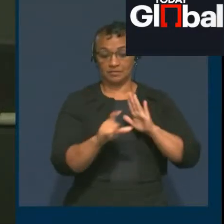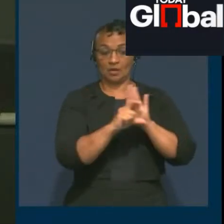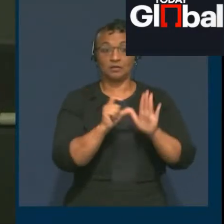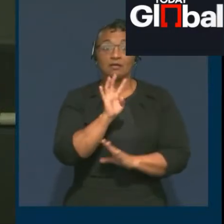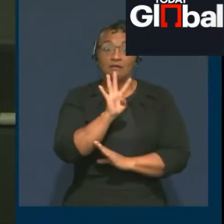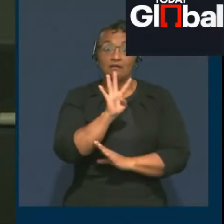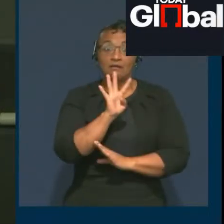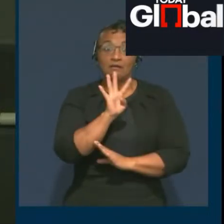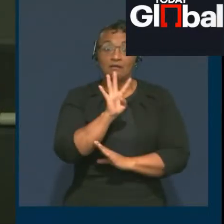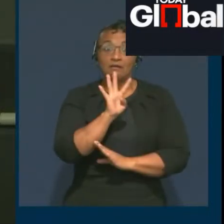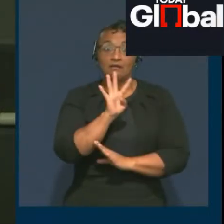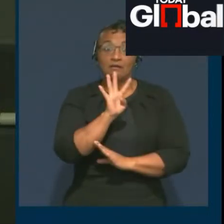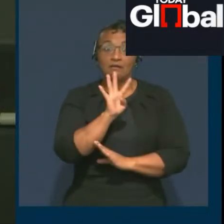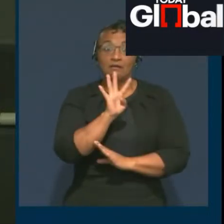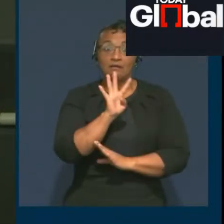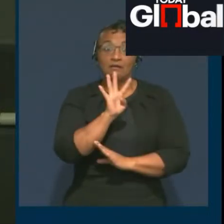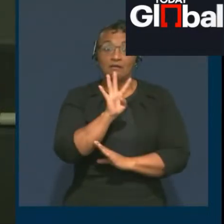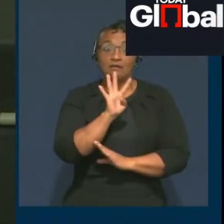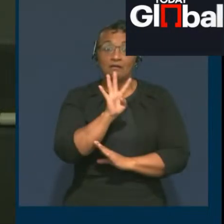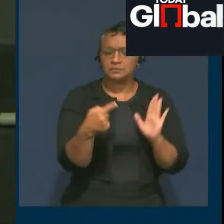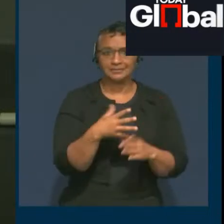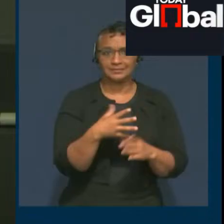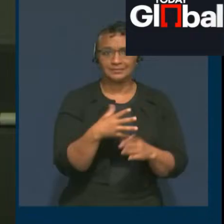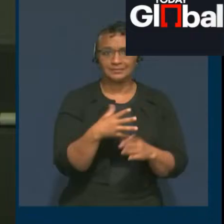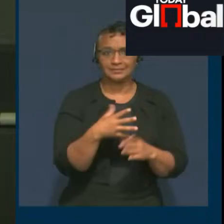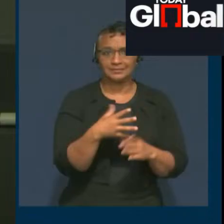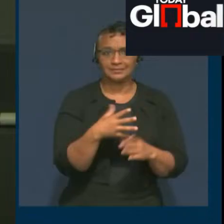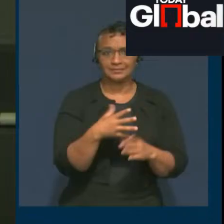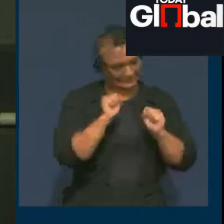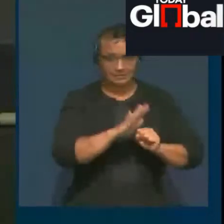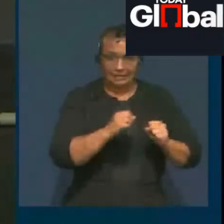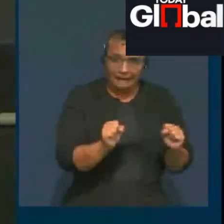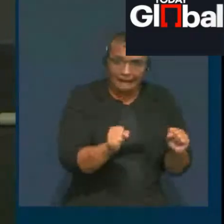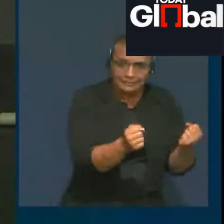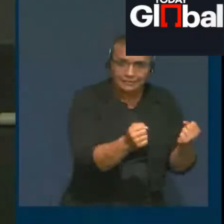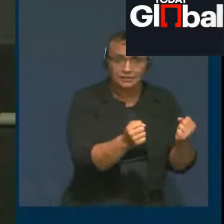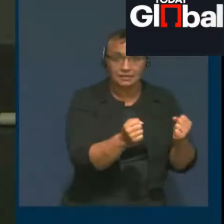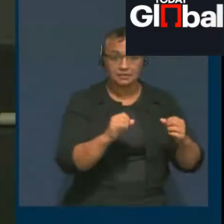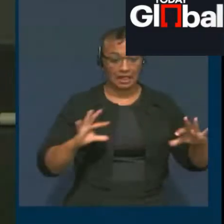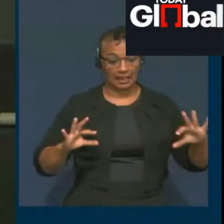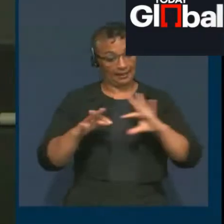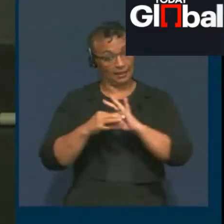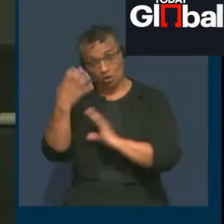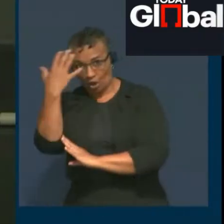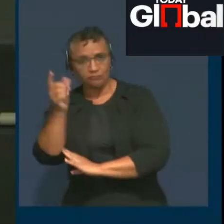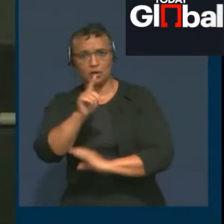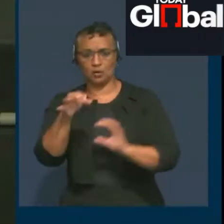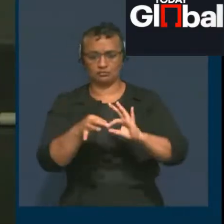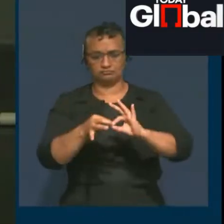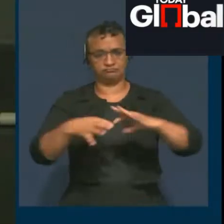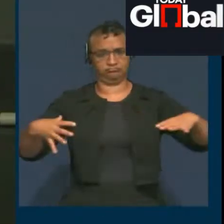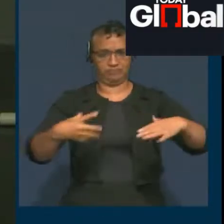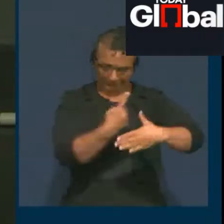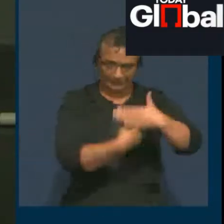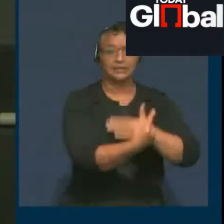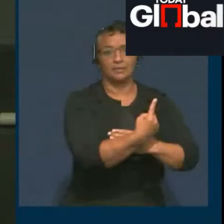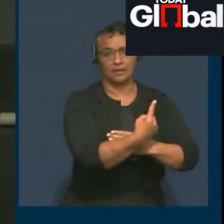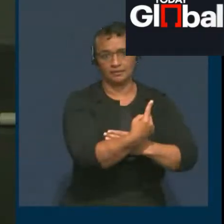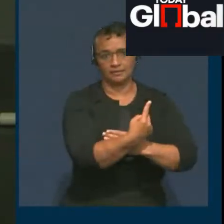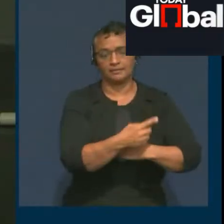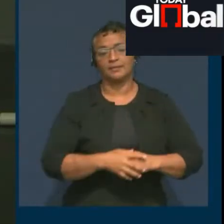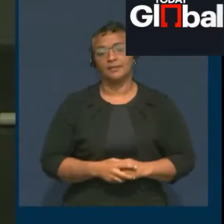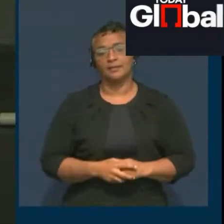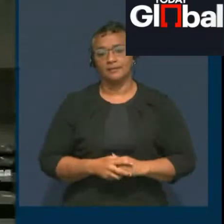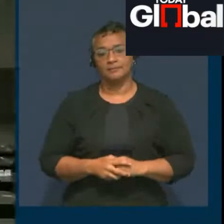its activities in full independence. This is the information that we have garnered from